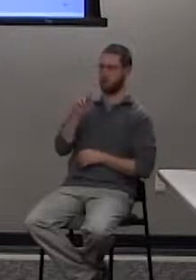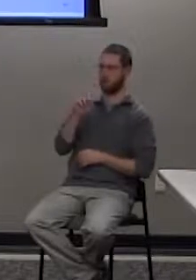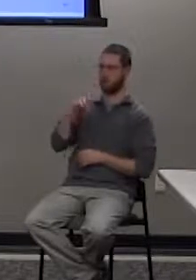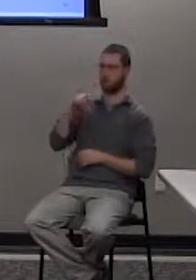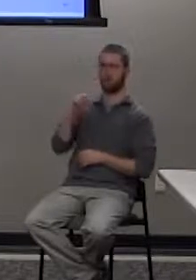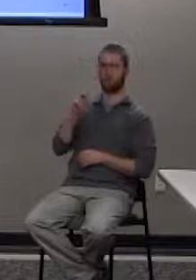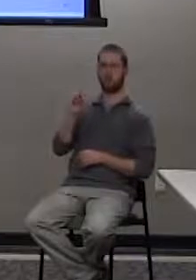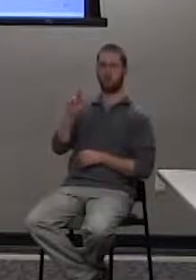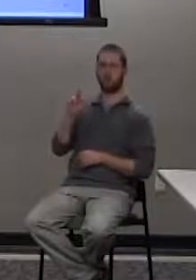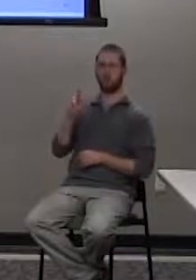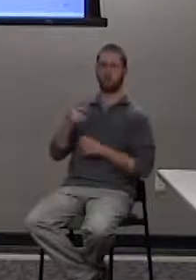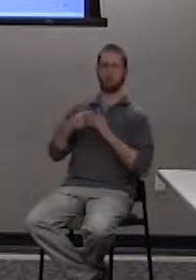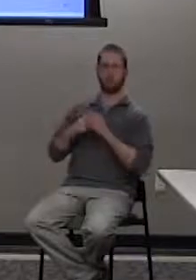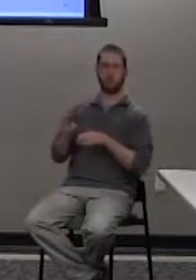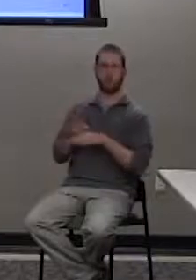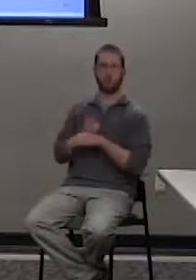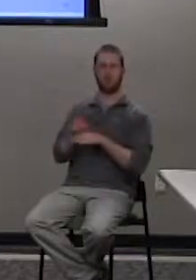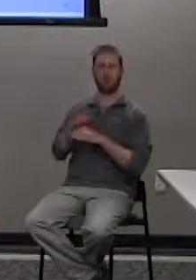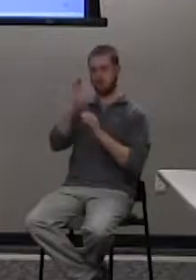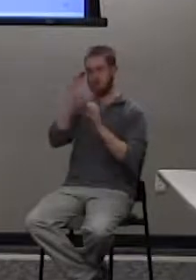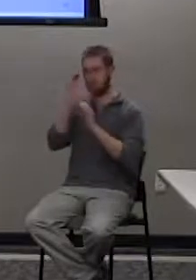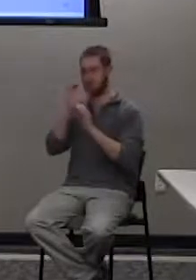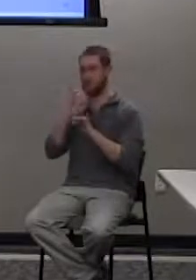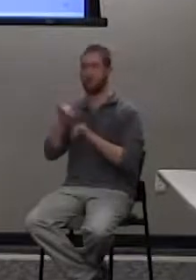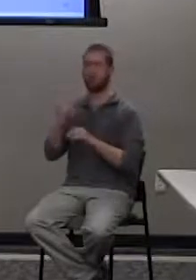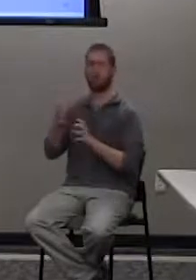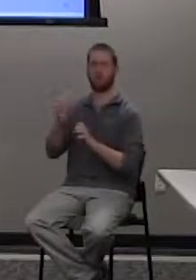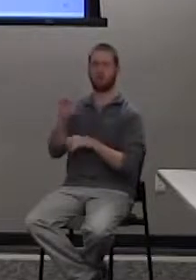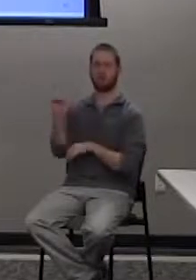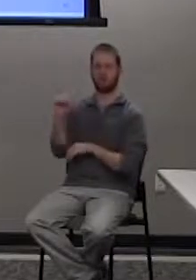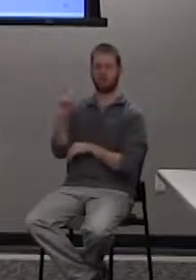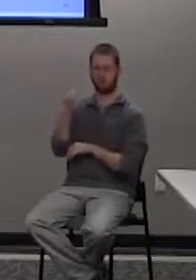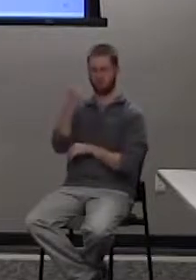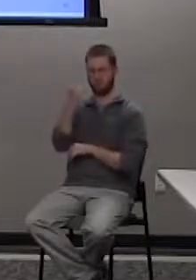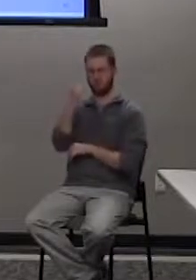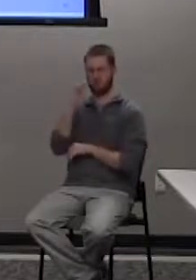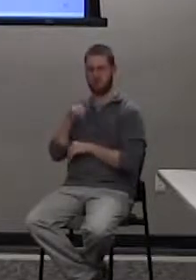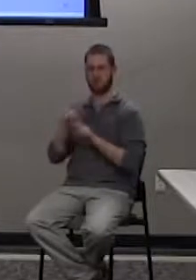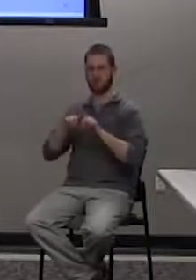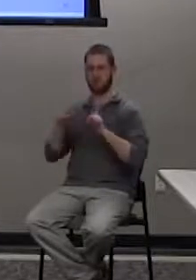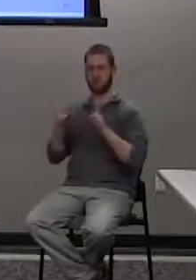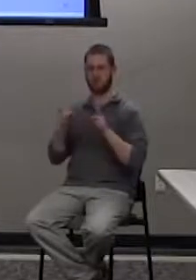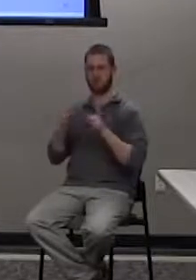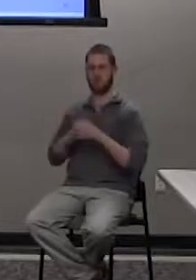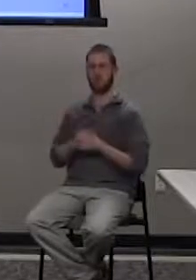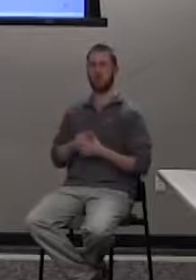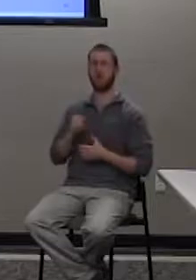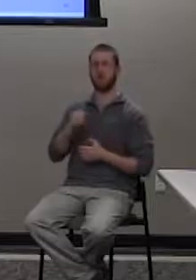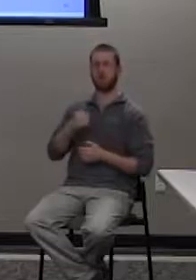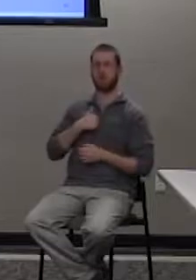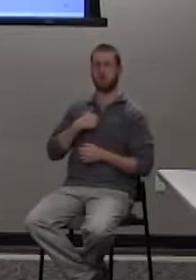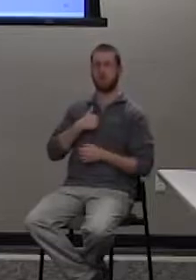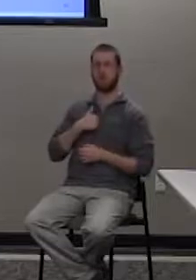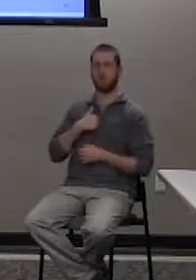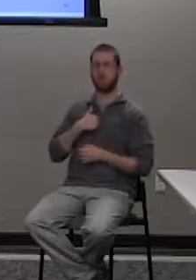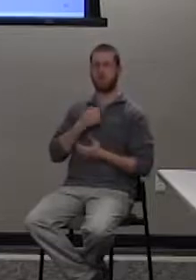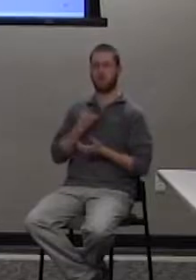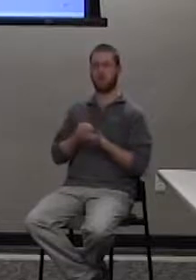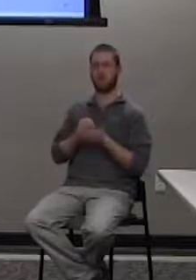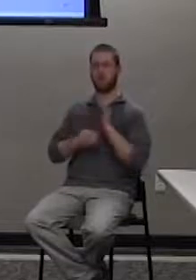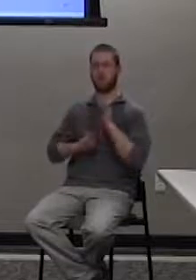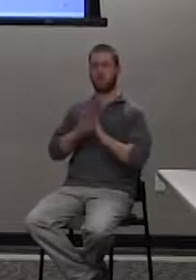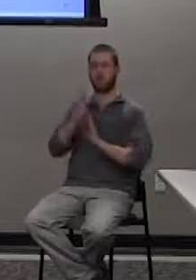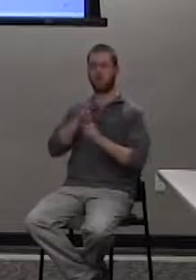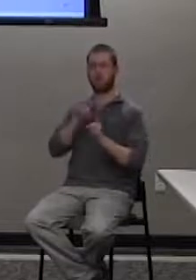seek you out. You understand the nuanced difference of where I'm trying to go with that? So that to me is, from an economic development